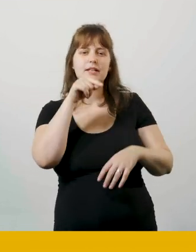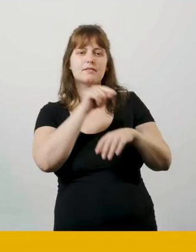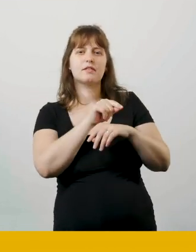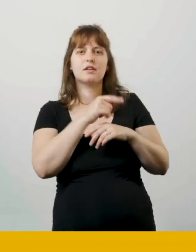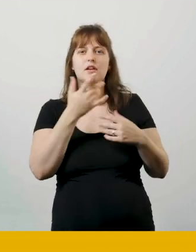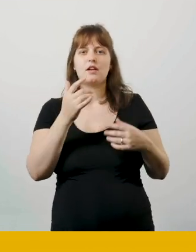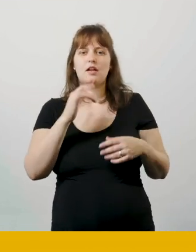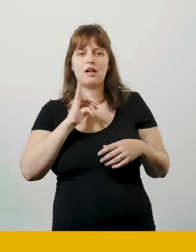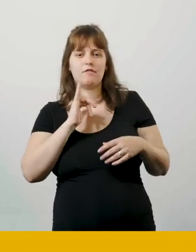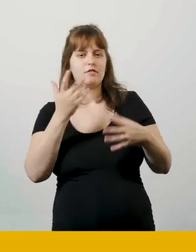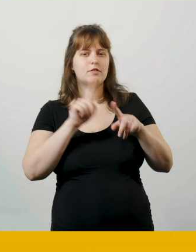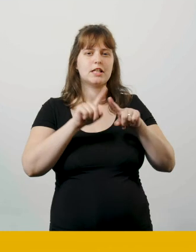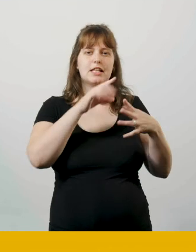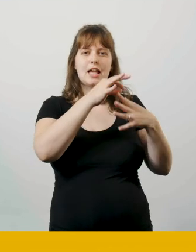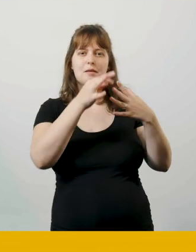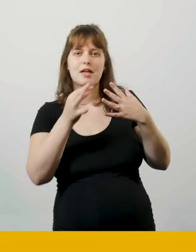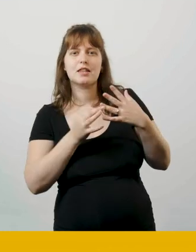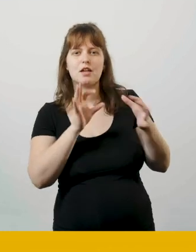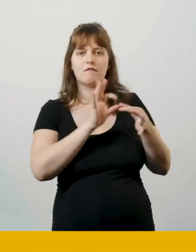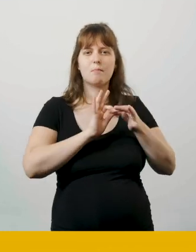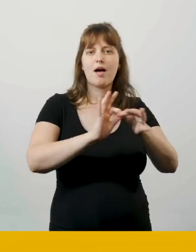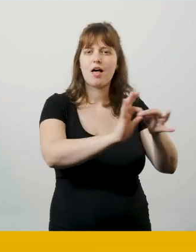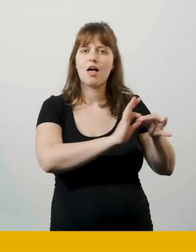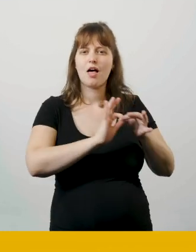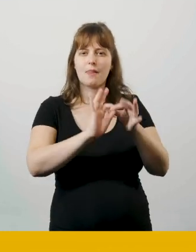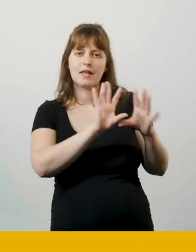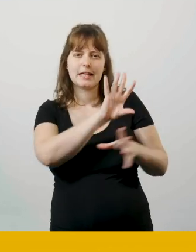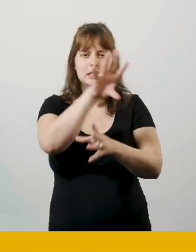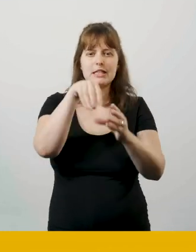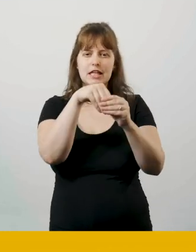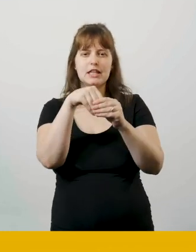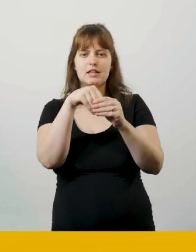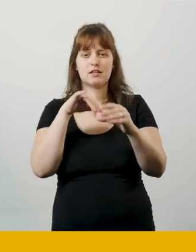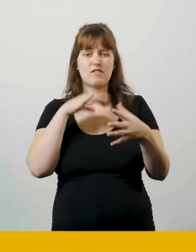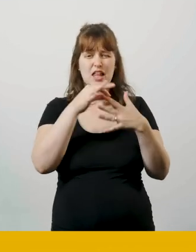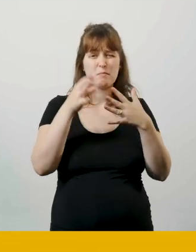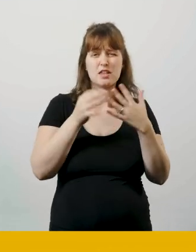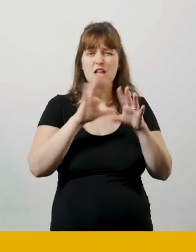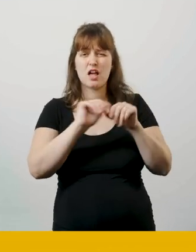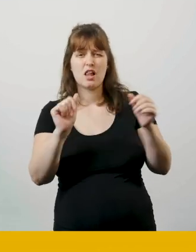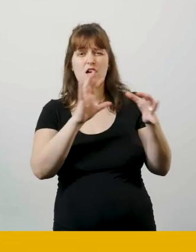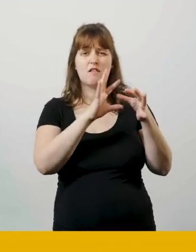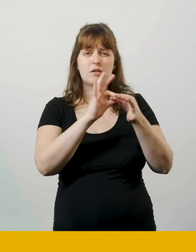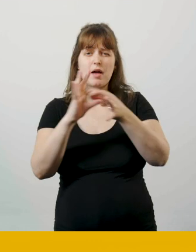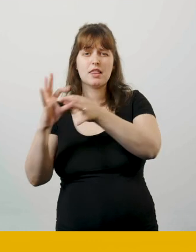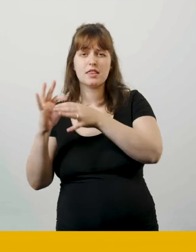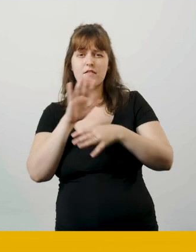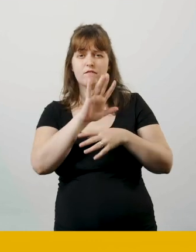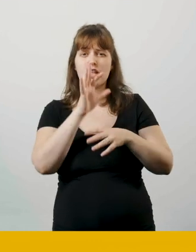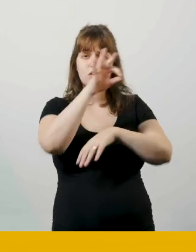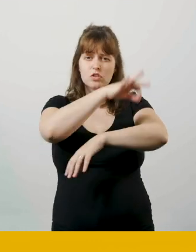organism of elements and links. And each element and each link of your design